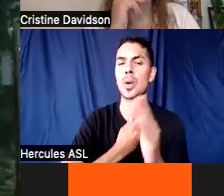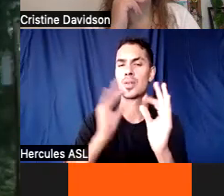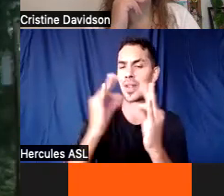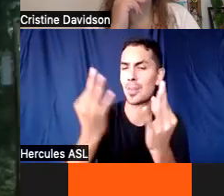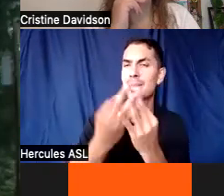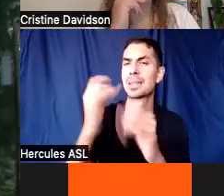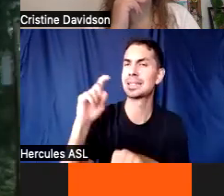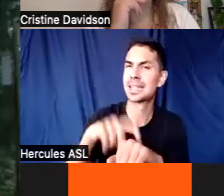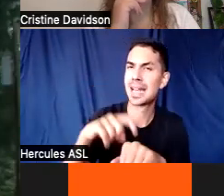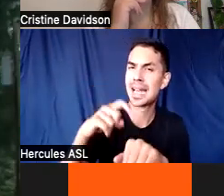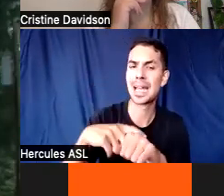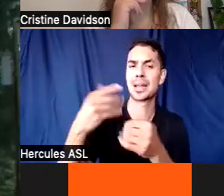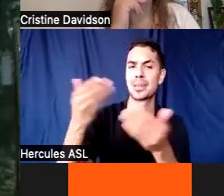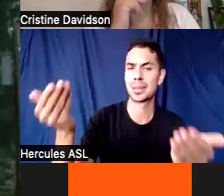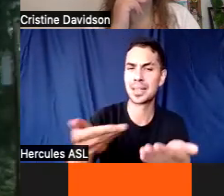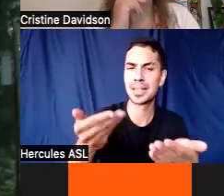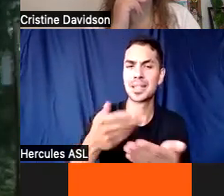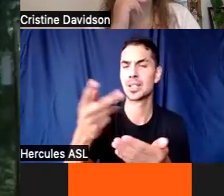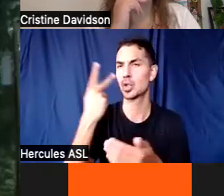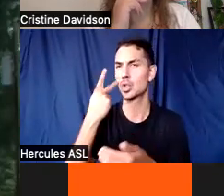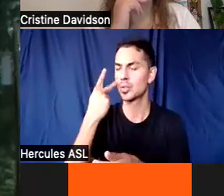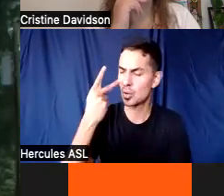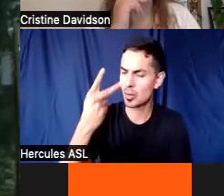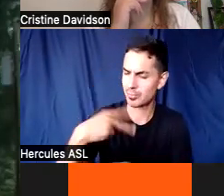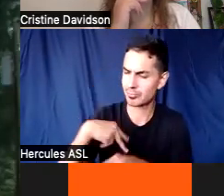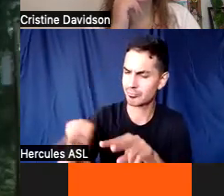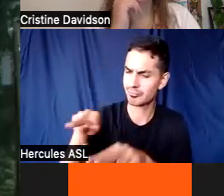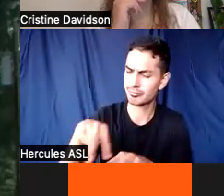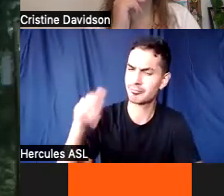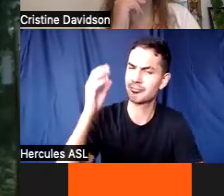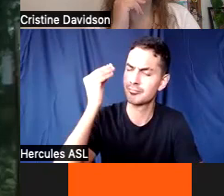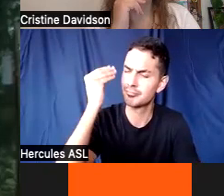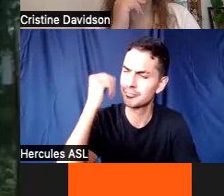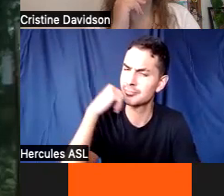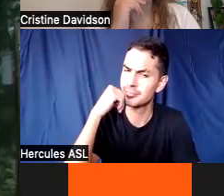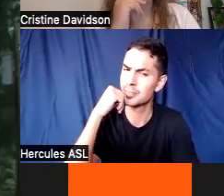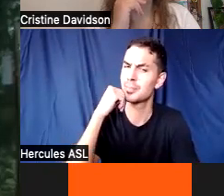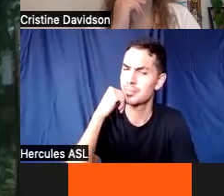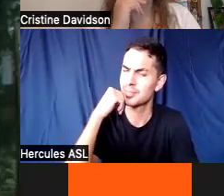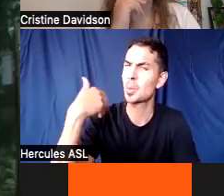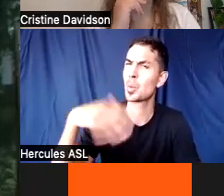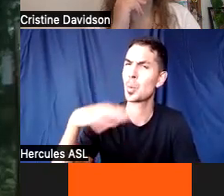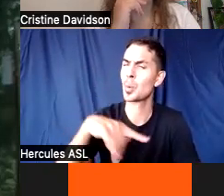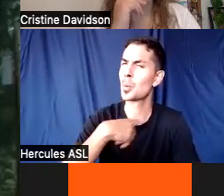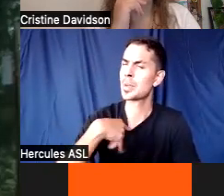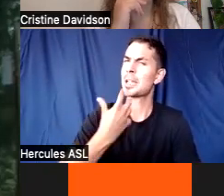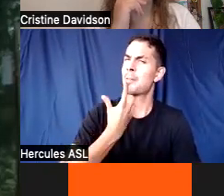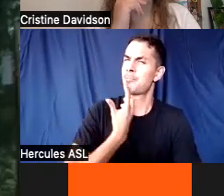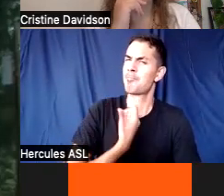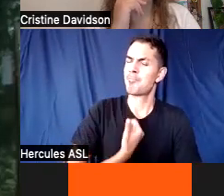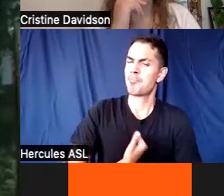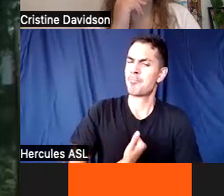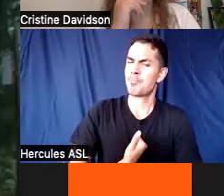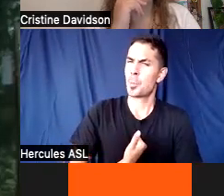pride and say, oh, we were hard stuff. We came here and settled and survived. And I took these